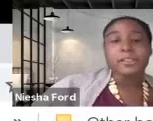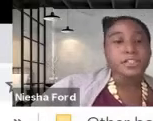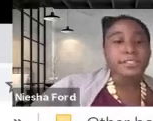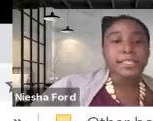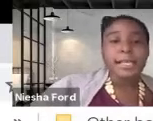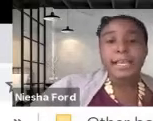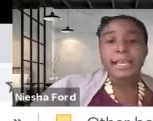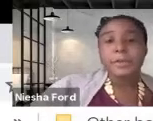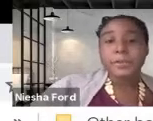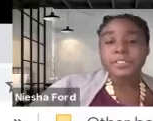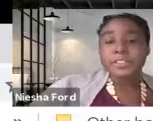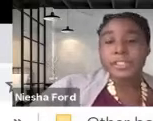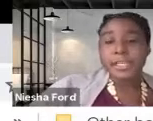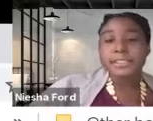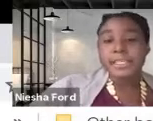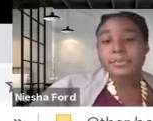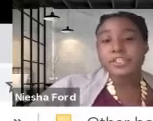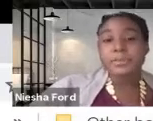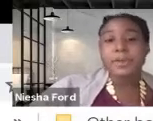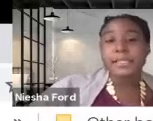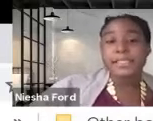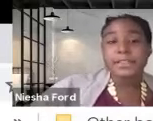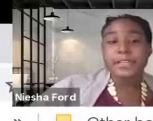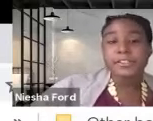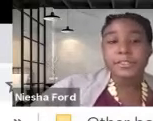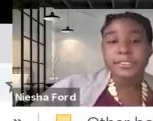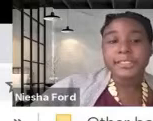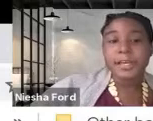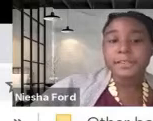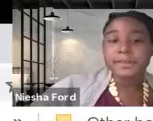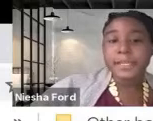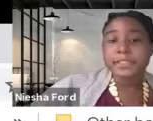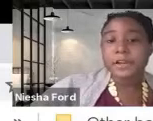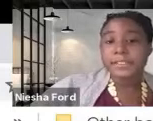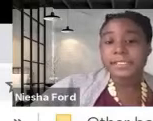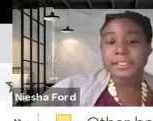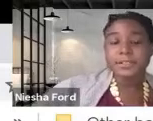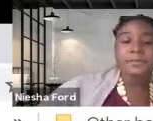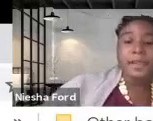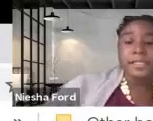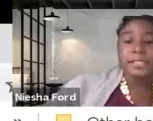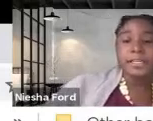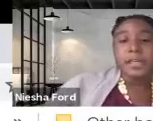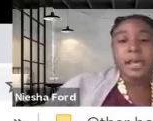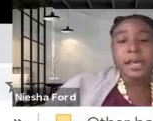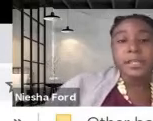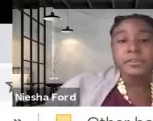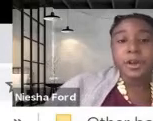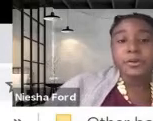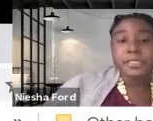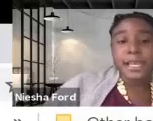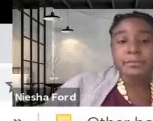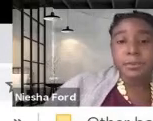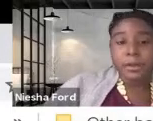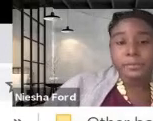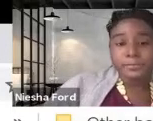Um, just like last time, one person should in the team should be writing down the characteristics of the space on the sticky notes provided, and you can